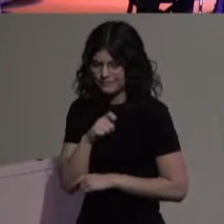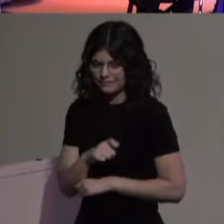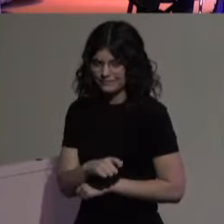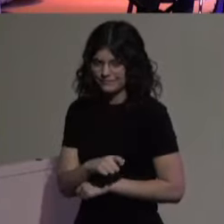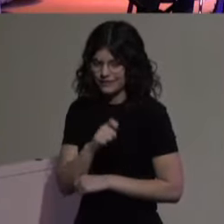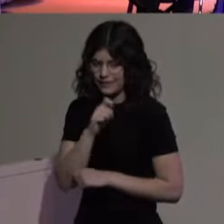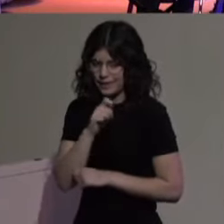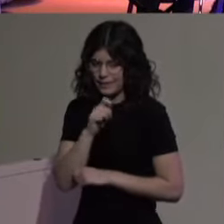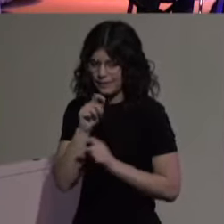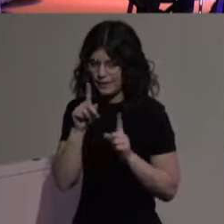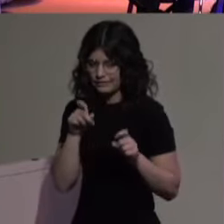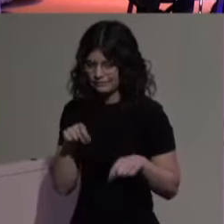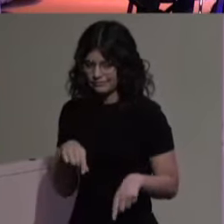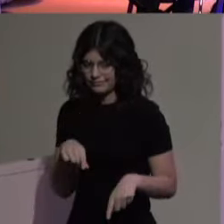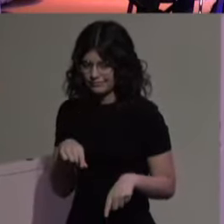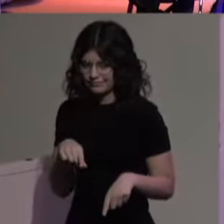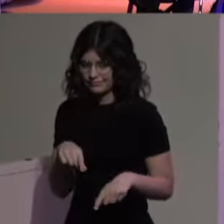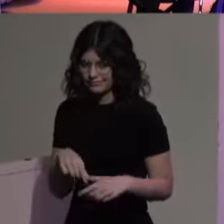Testing.